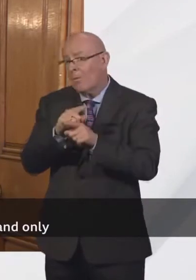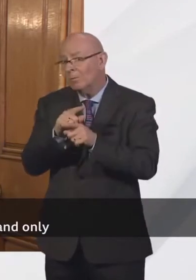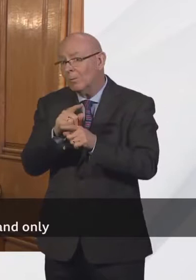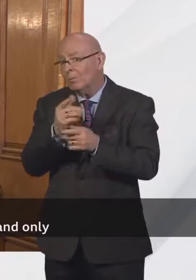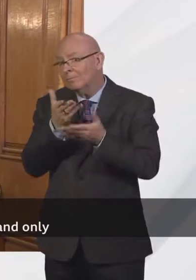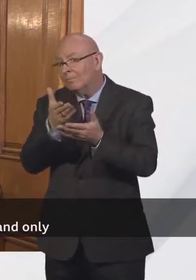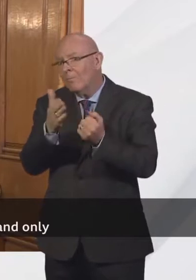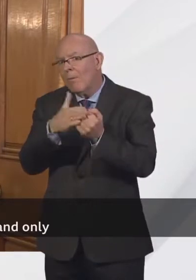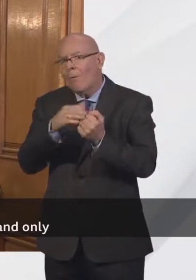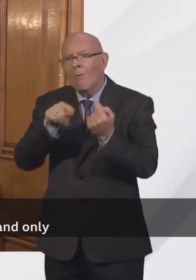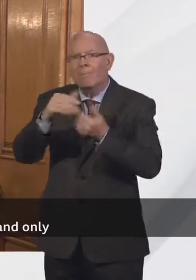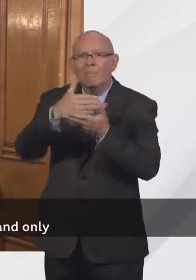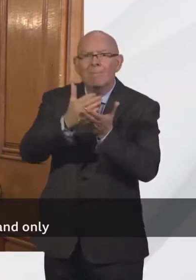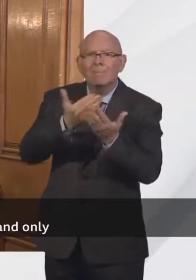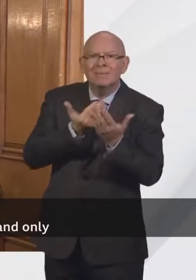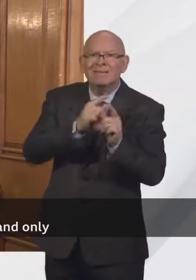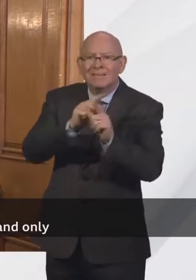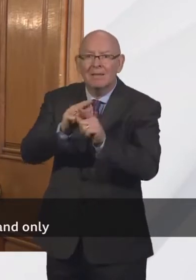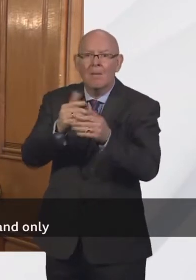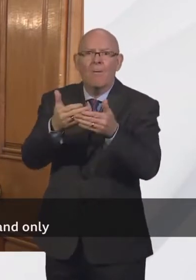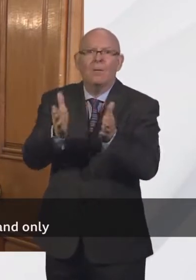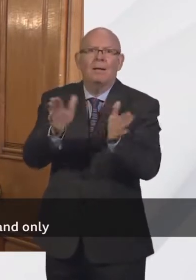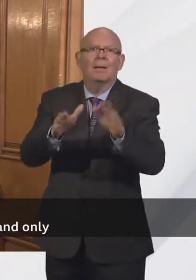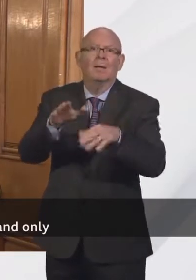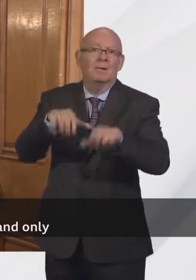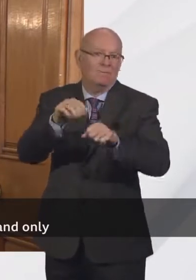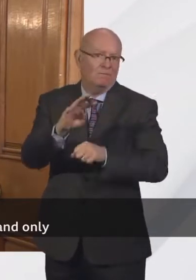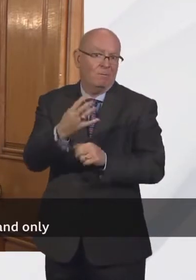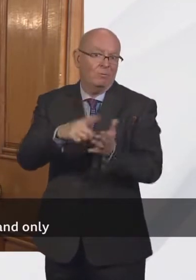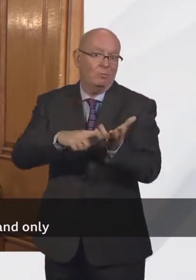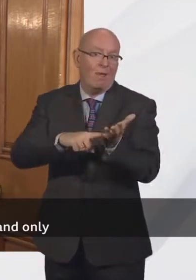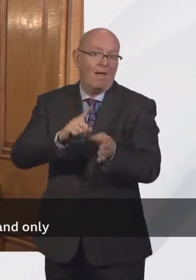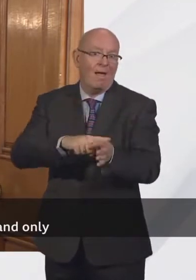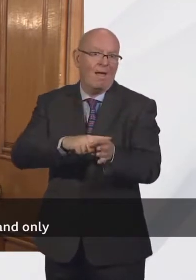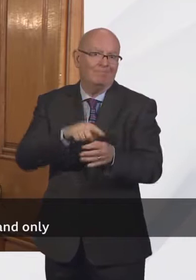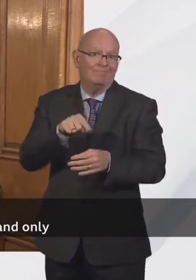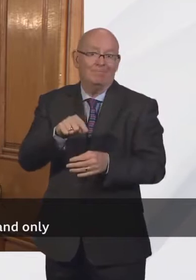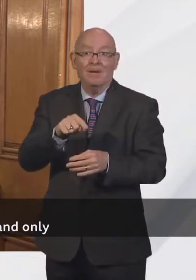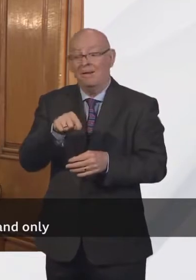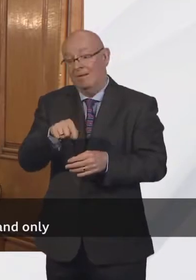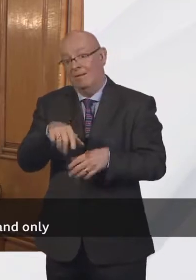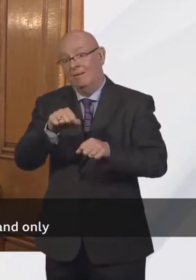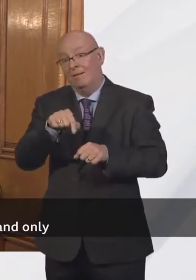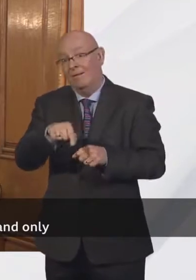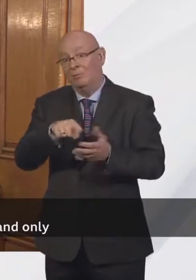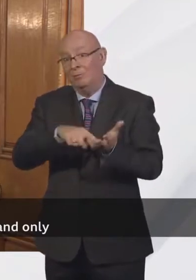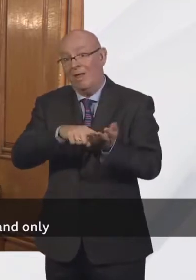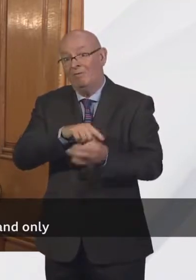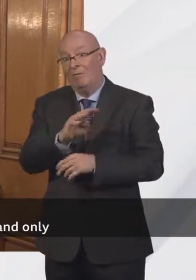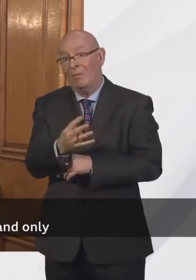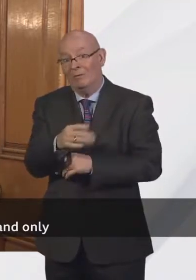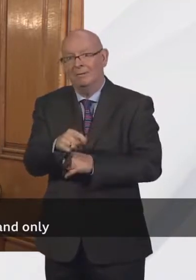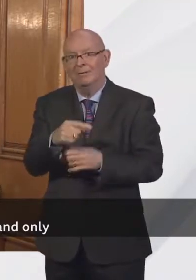caravan parks and campsites, places of worship and libraries, restaurants and cafes, bars,